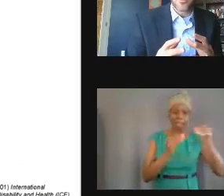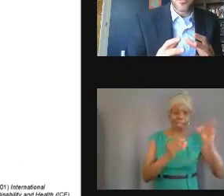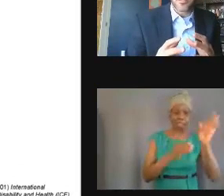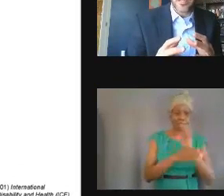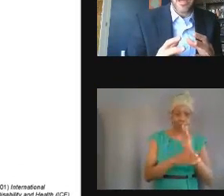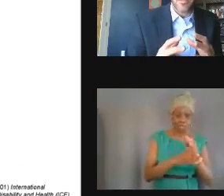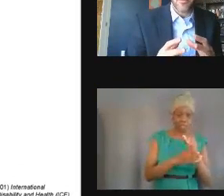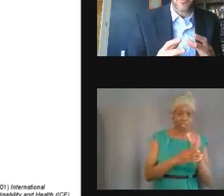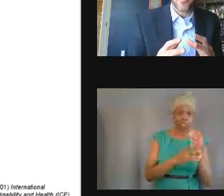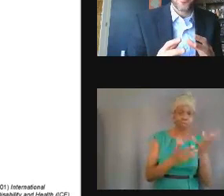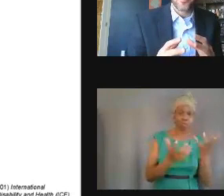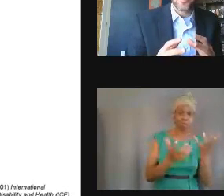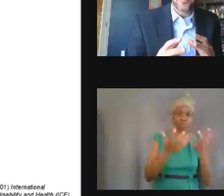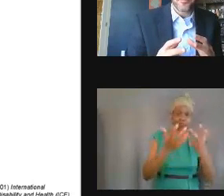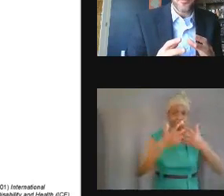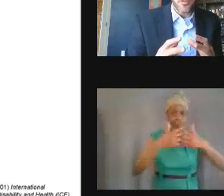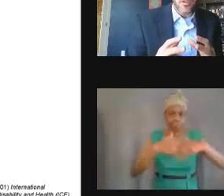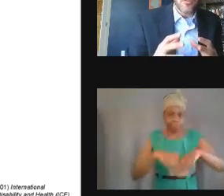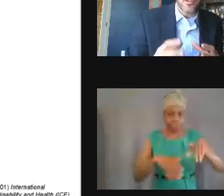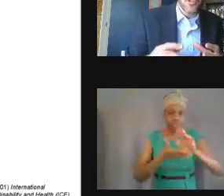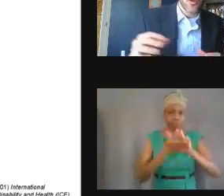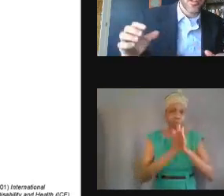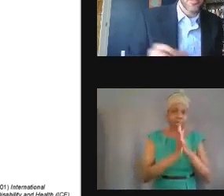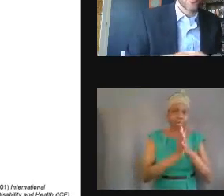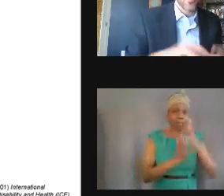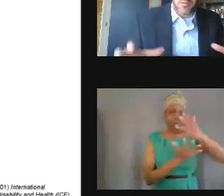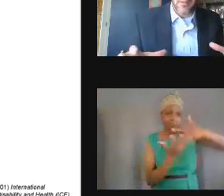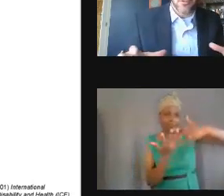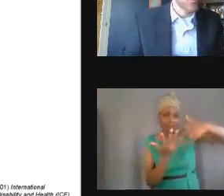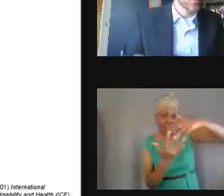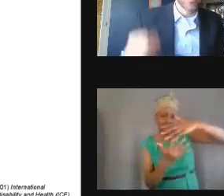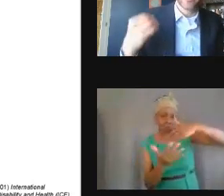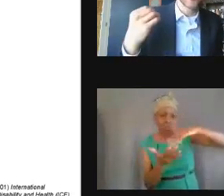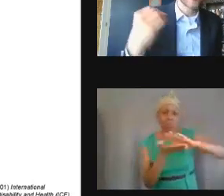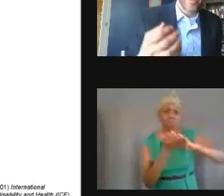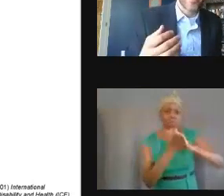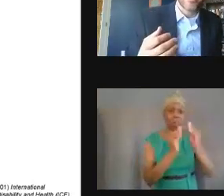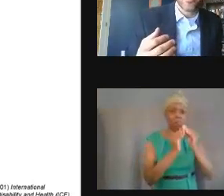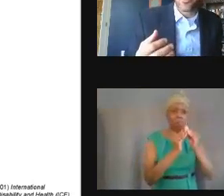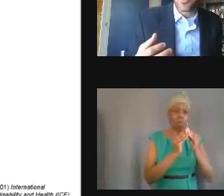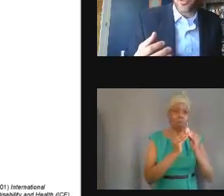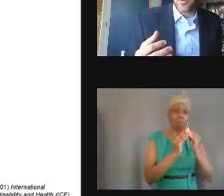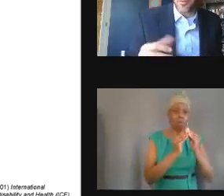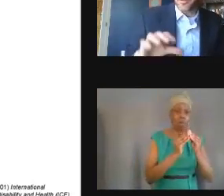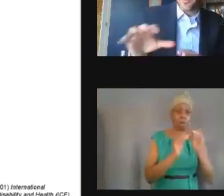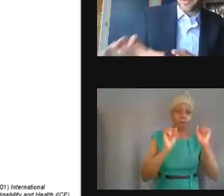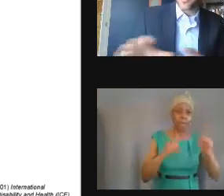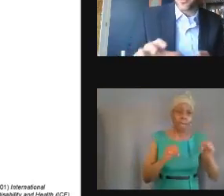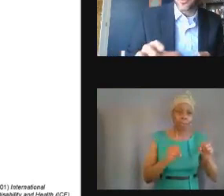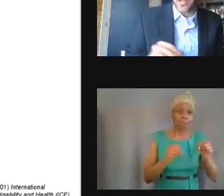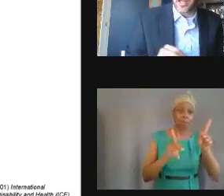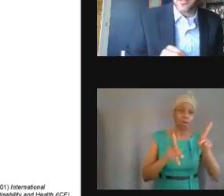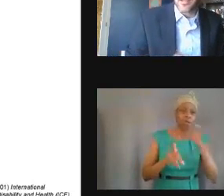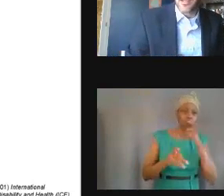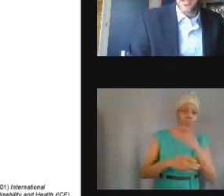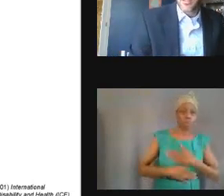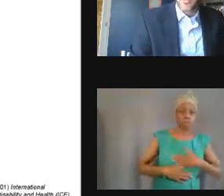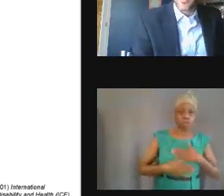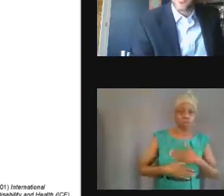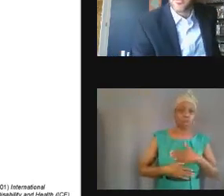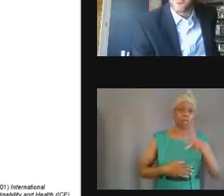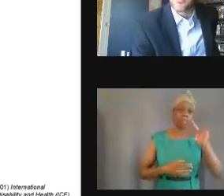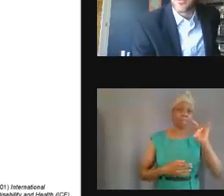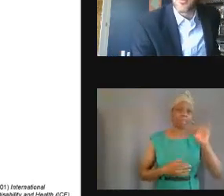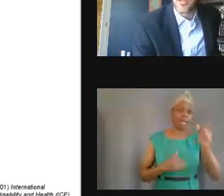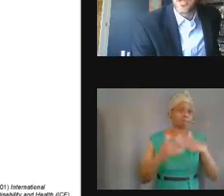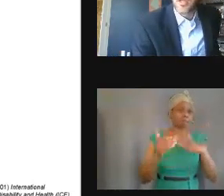together so that you are engaging with people around you, so you're engaging in tasks that you enjoy, whether they're social or not. And